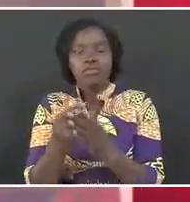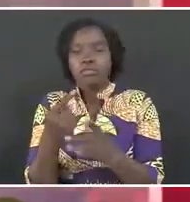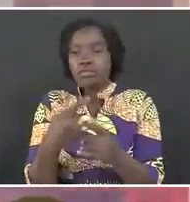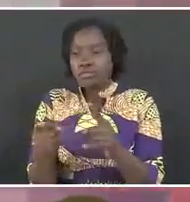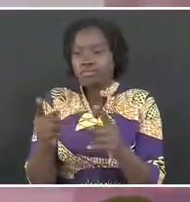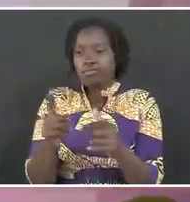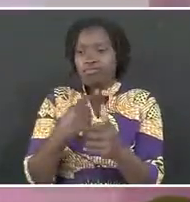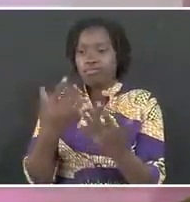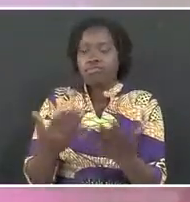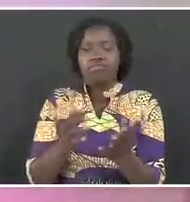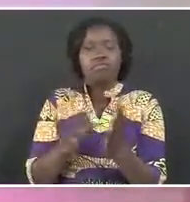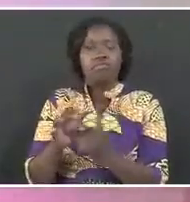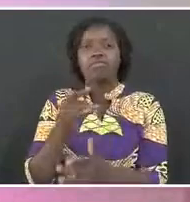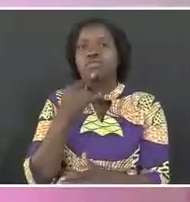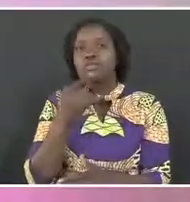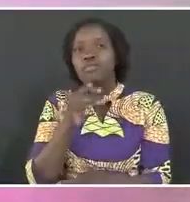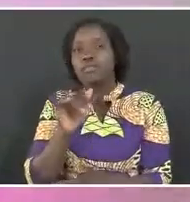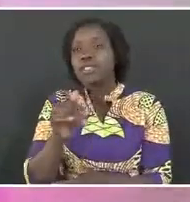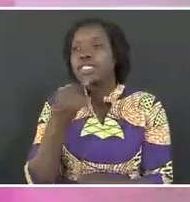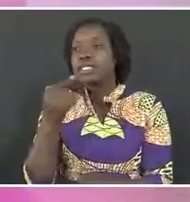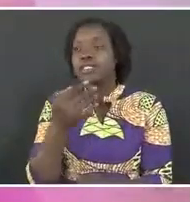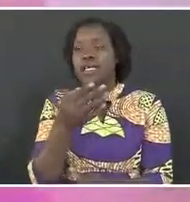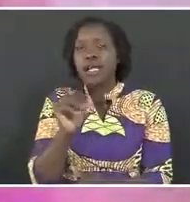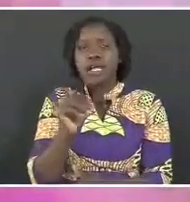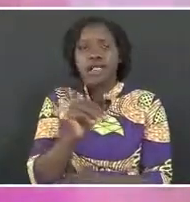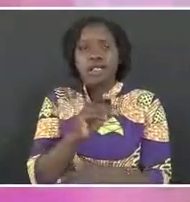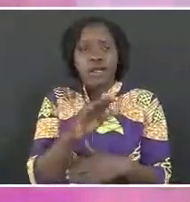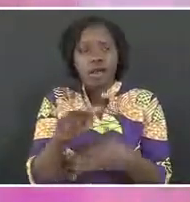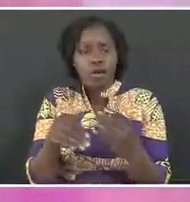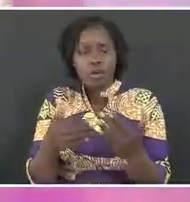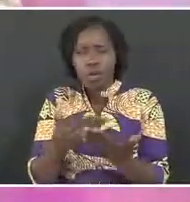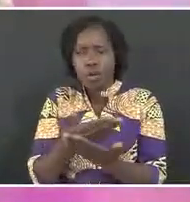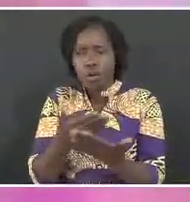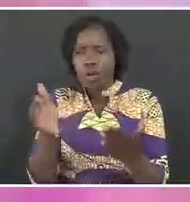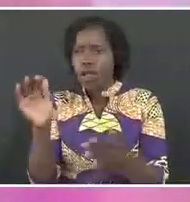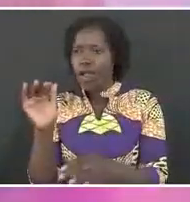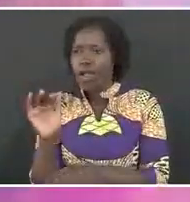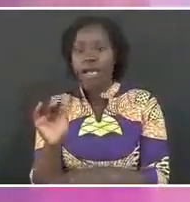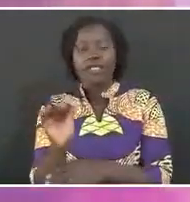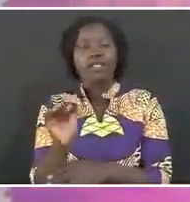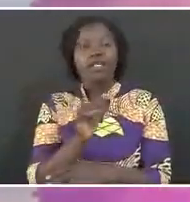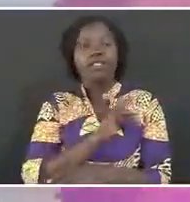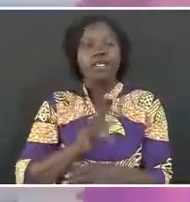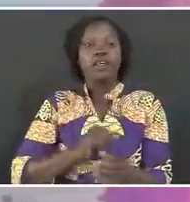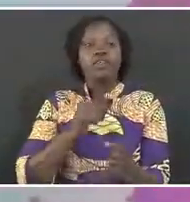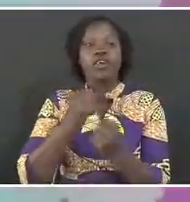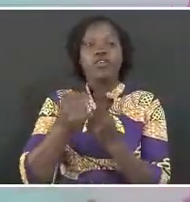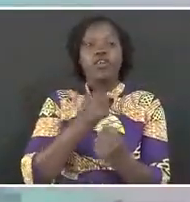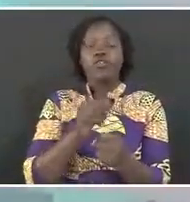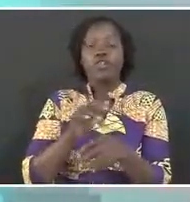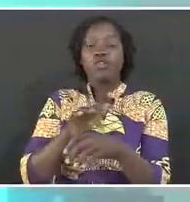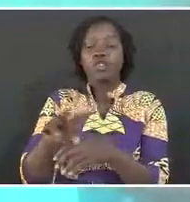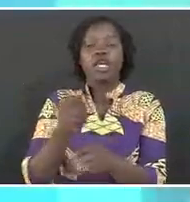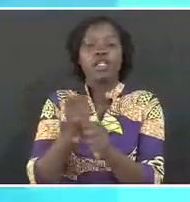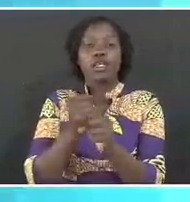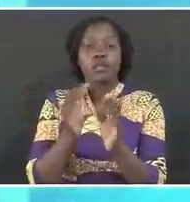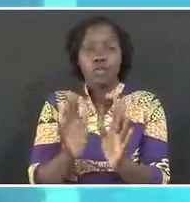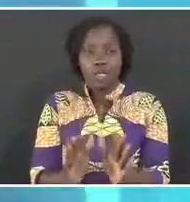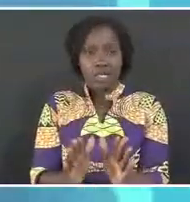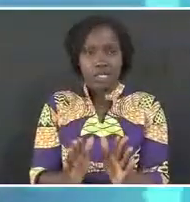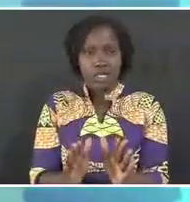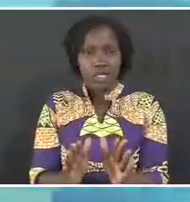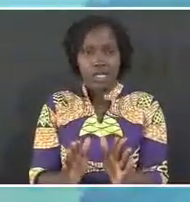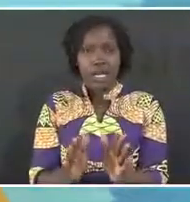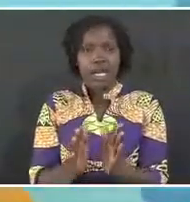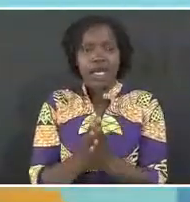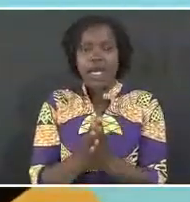first thing Jesus is saying, tell the Lord of harvest, ask the Lord of harvest to send forth reapers.